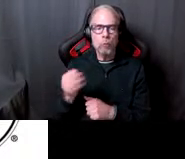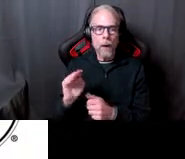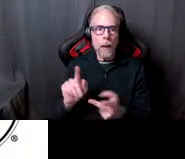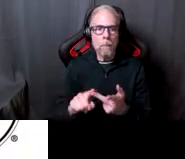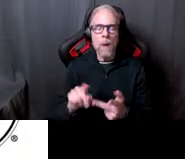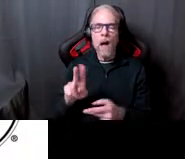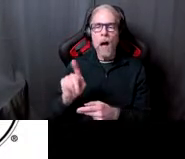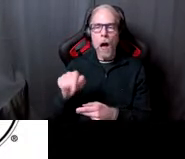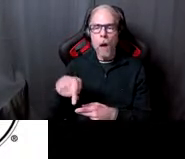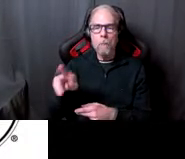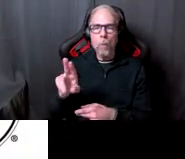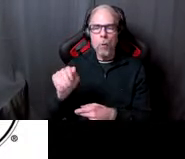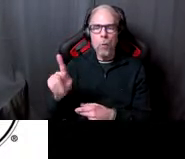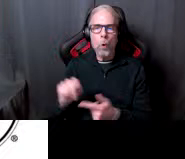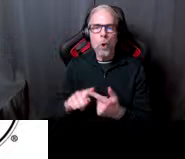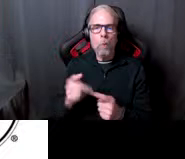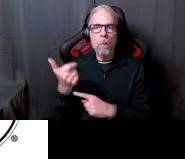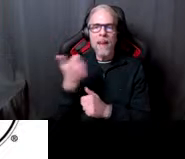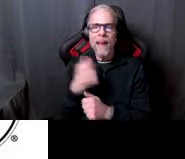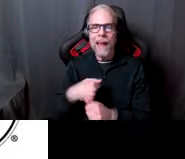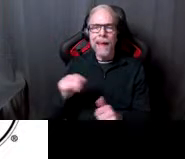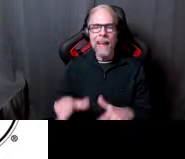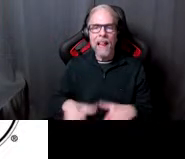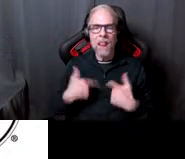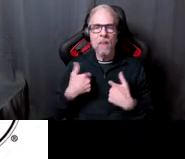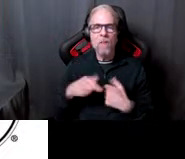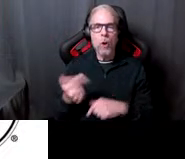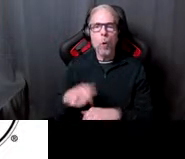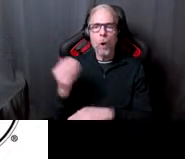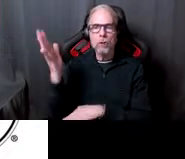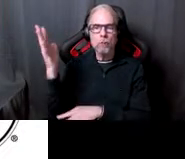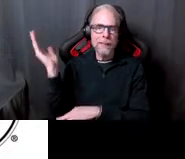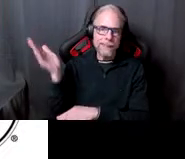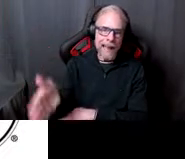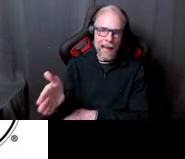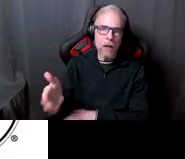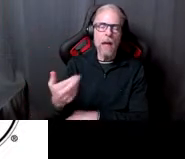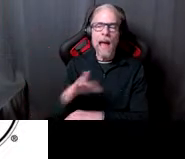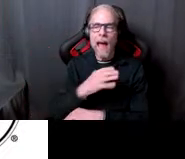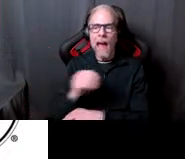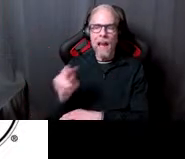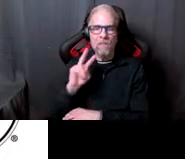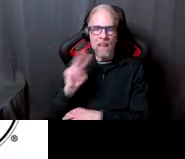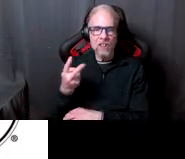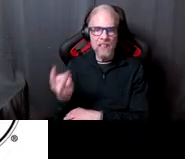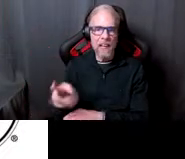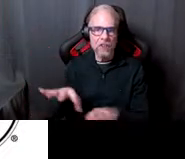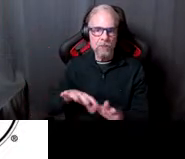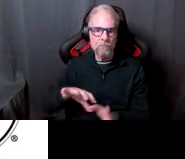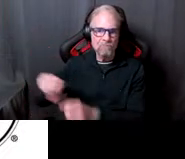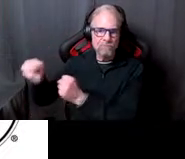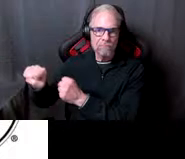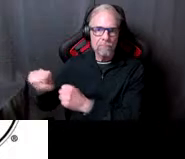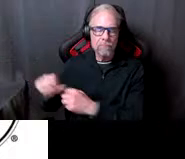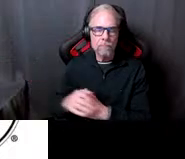or remove any living or downed trees and vegetation.